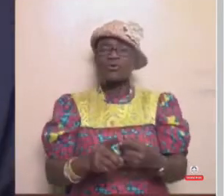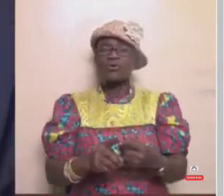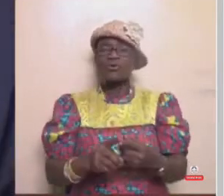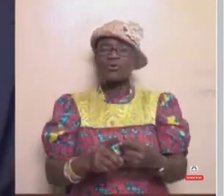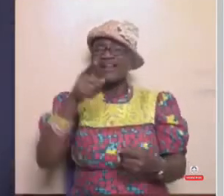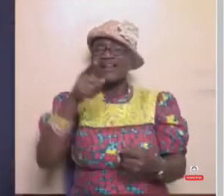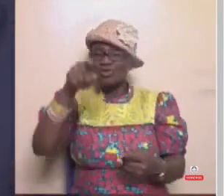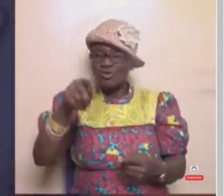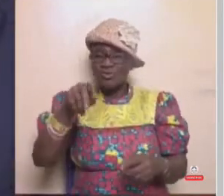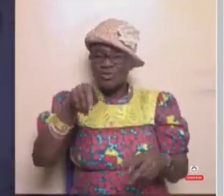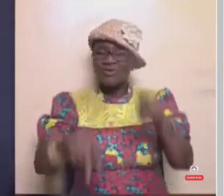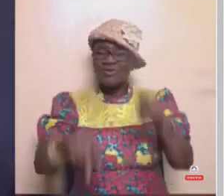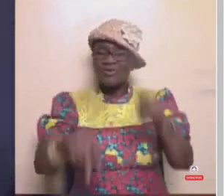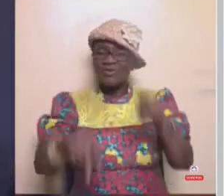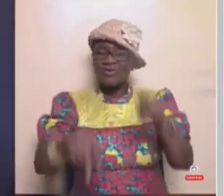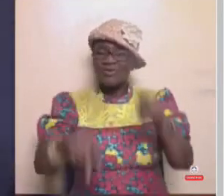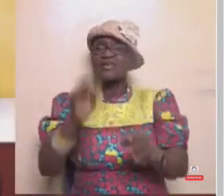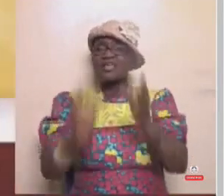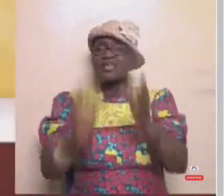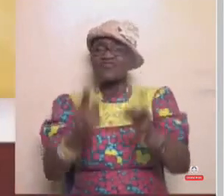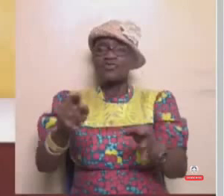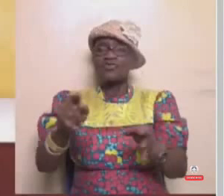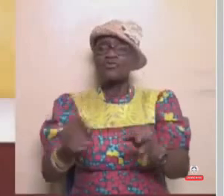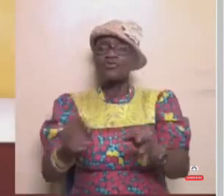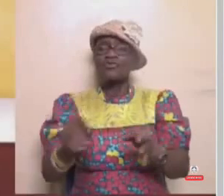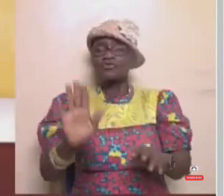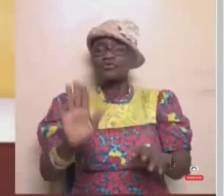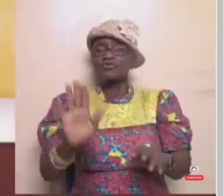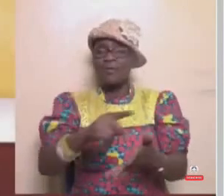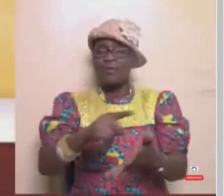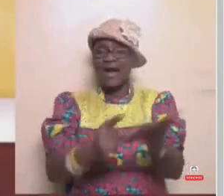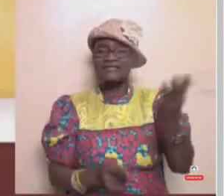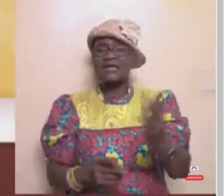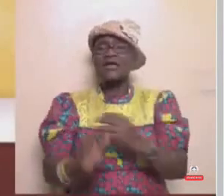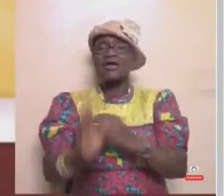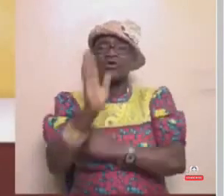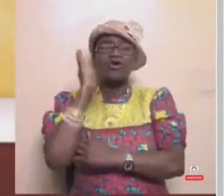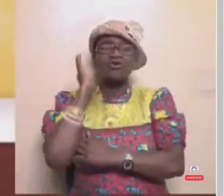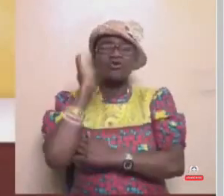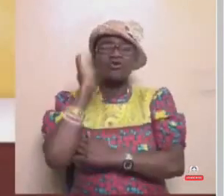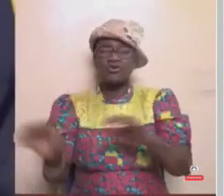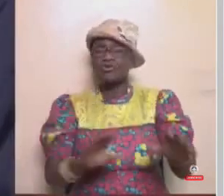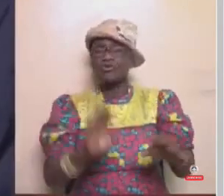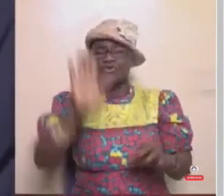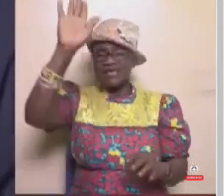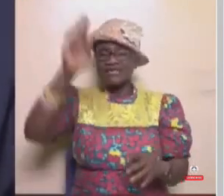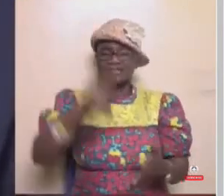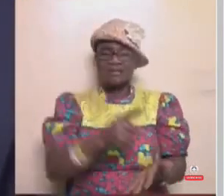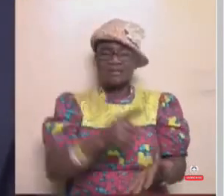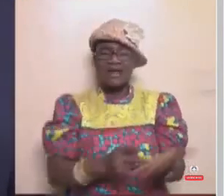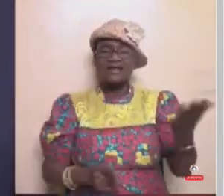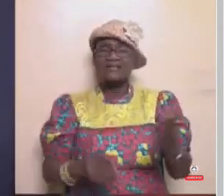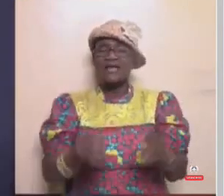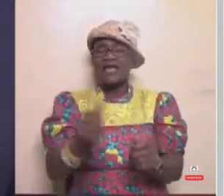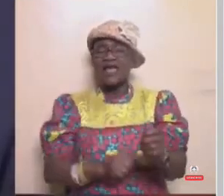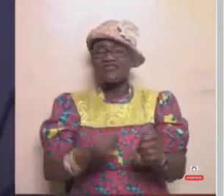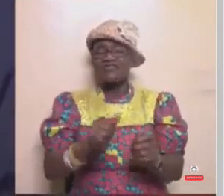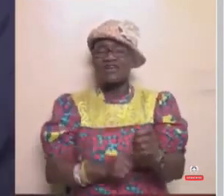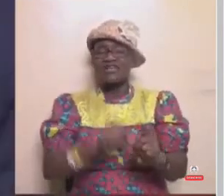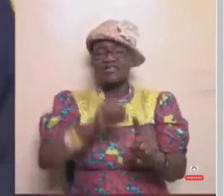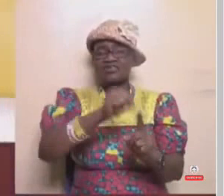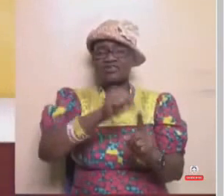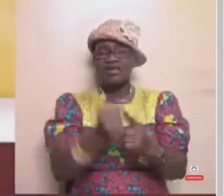do your part, God will do his part. Amen. Every situation that may be confronting you, God